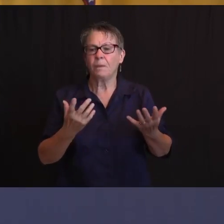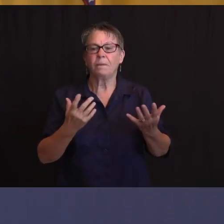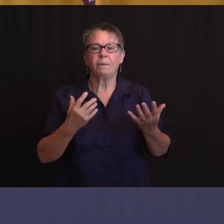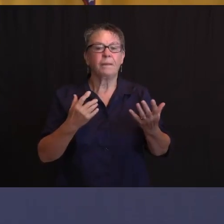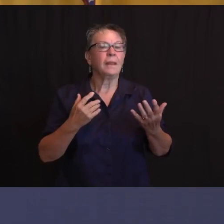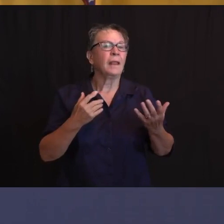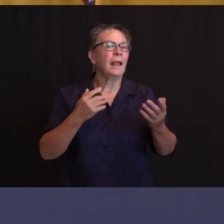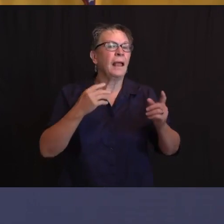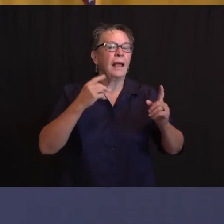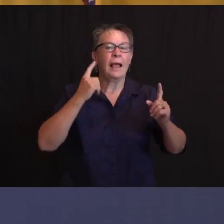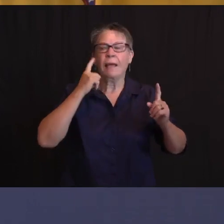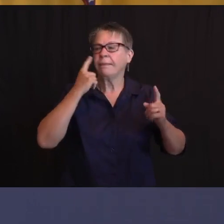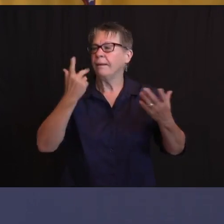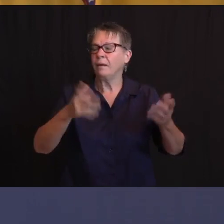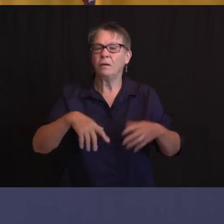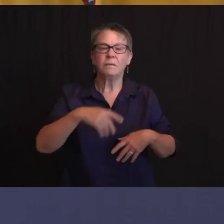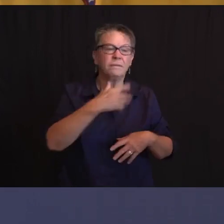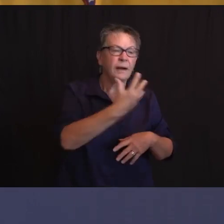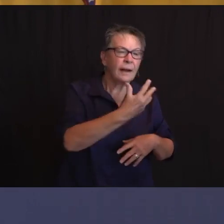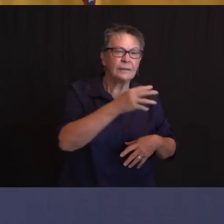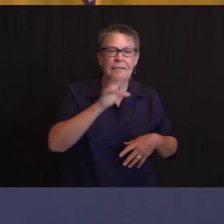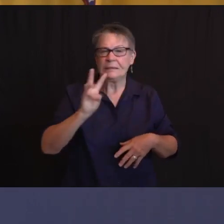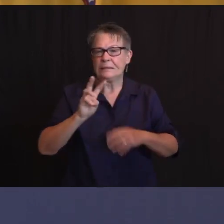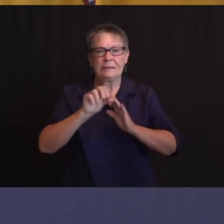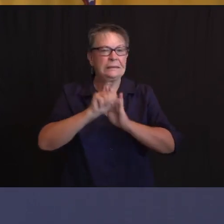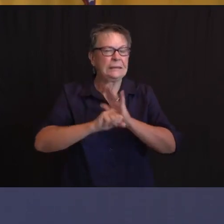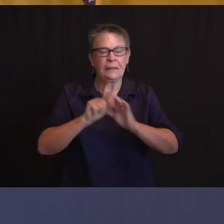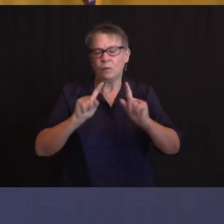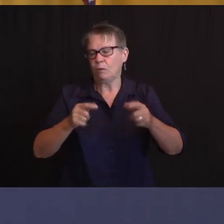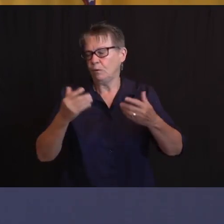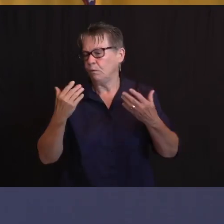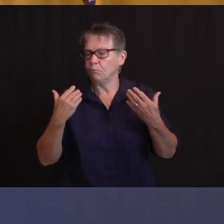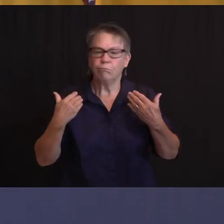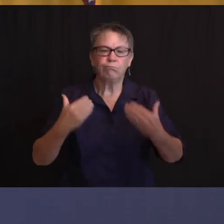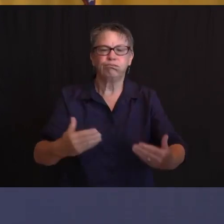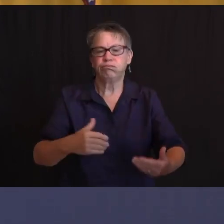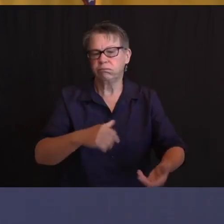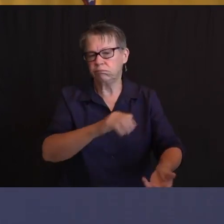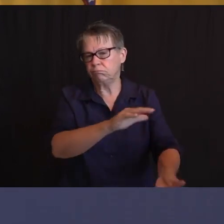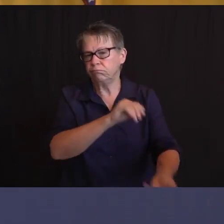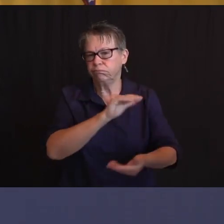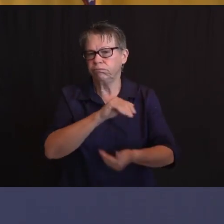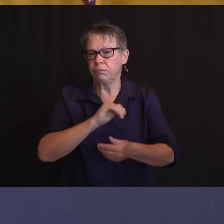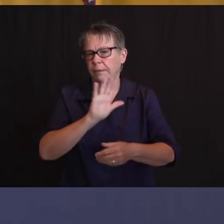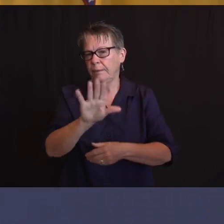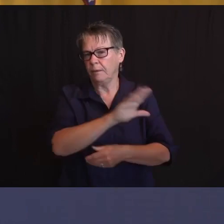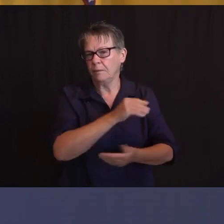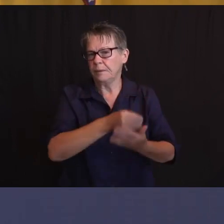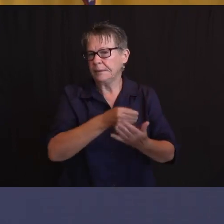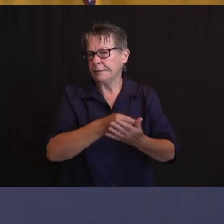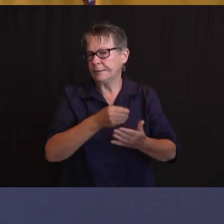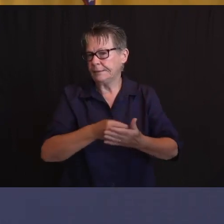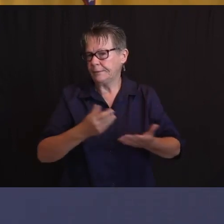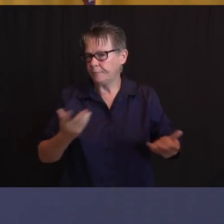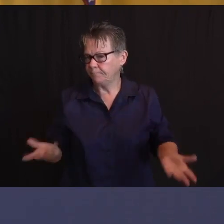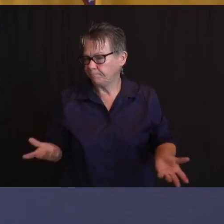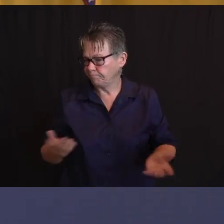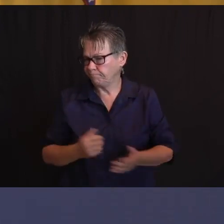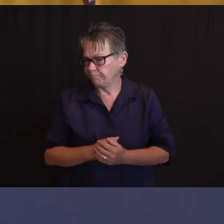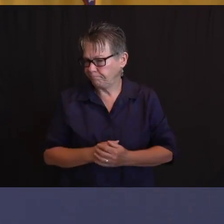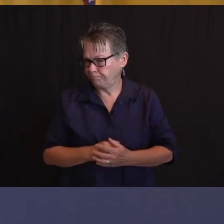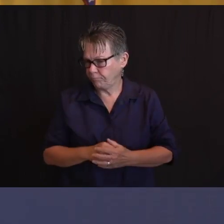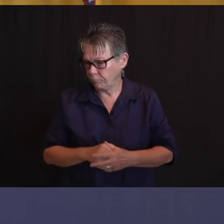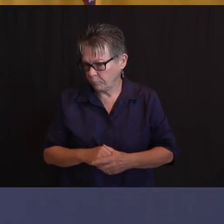this means. If we can do it, and we're not on the hook for that back $100, and it doesn't come back in the future where we're going to have to repay